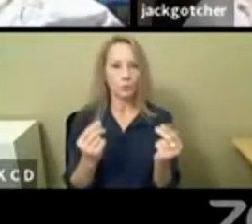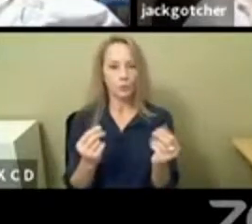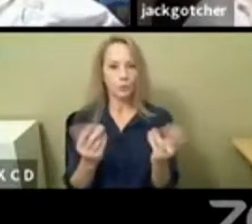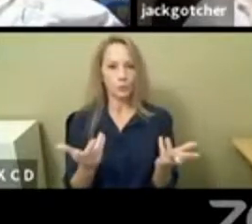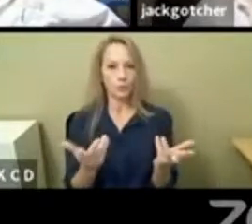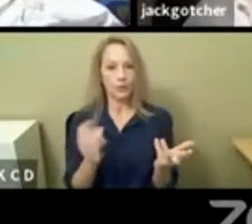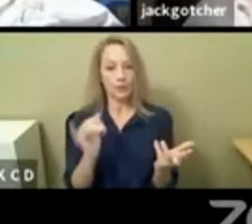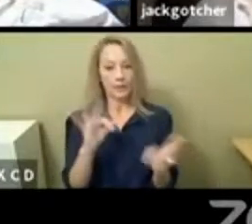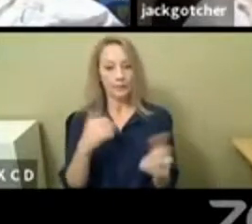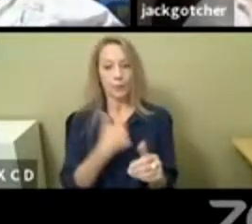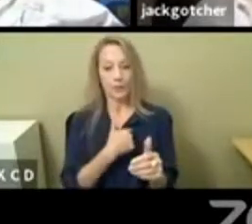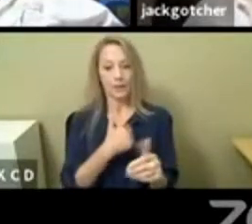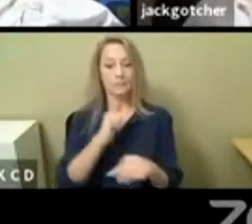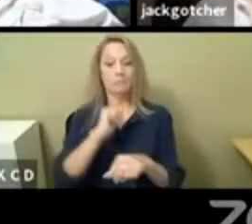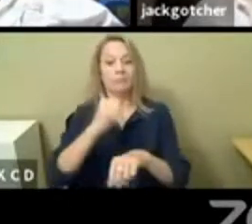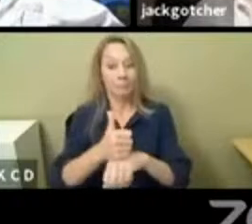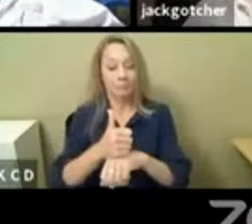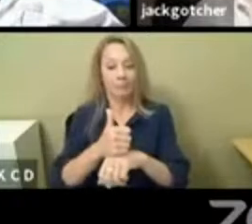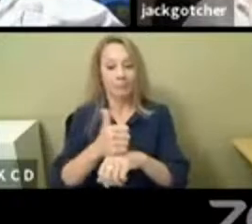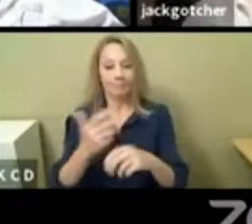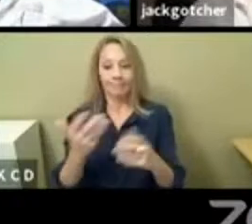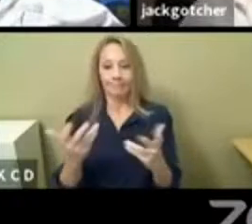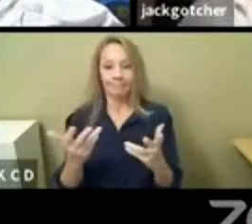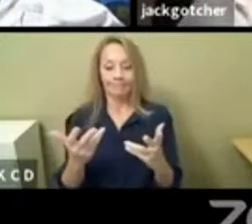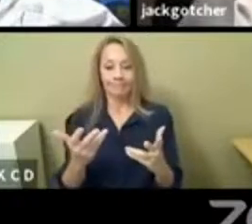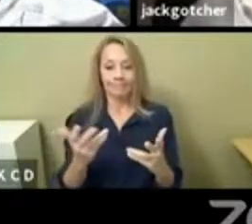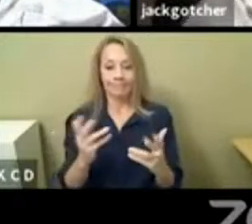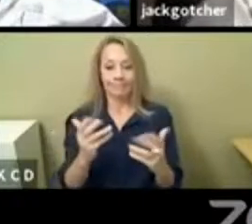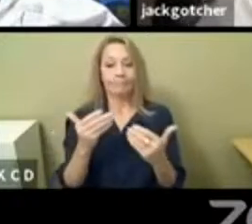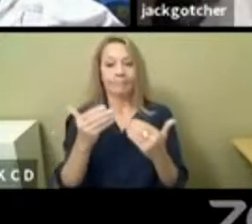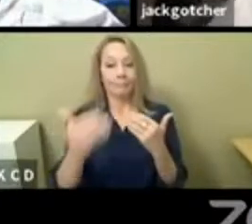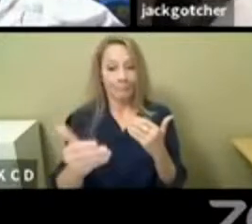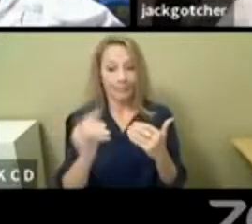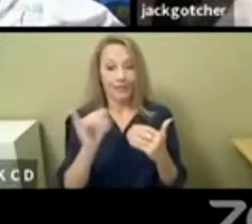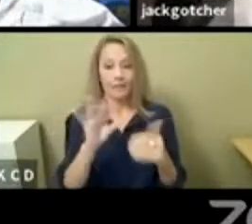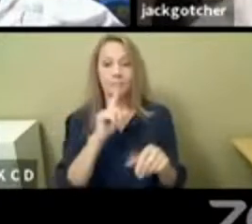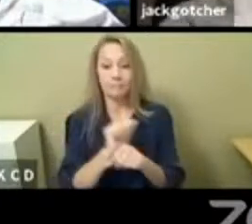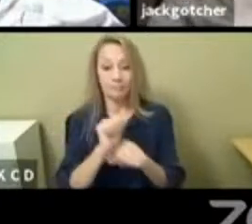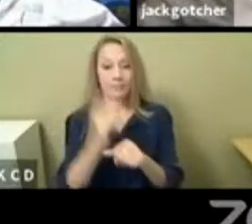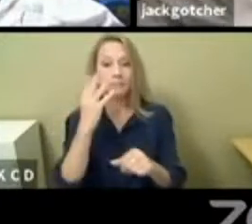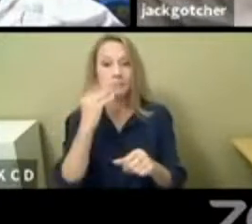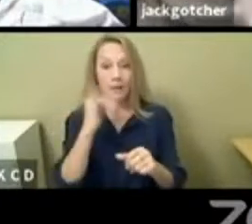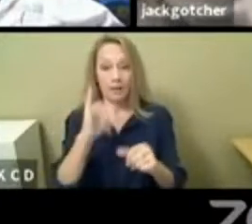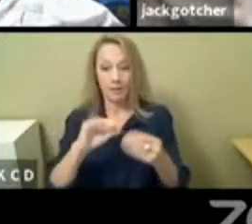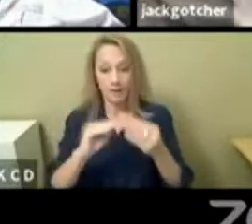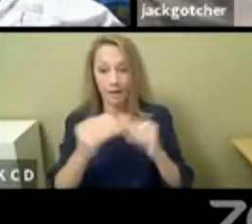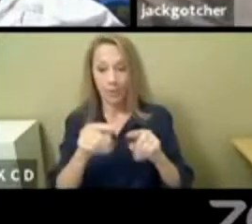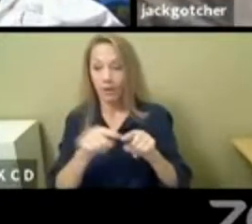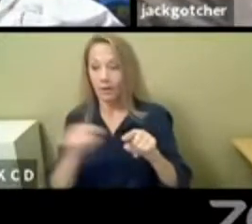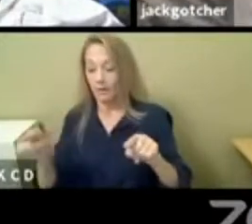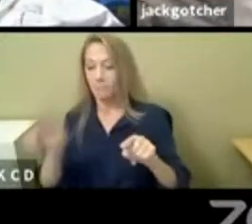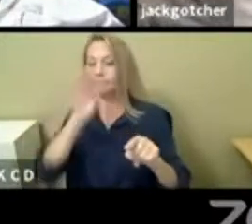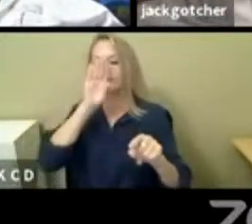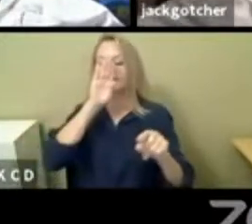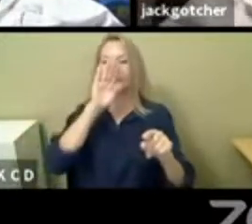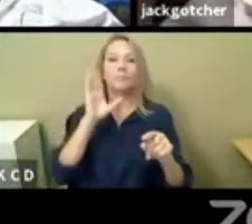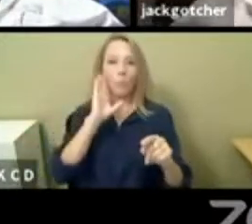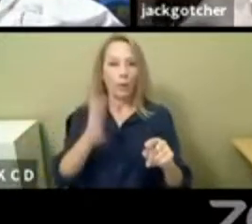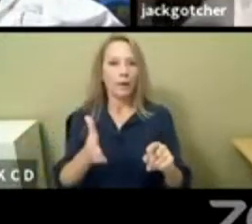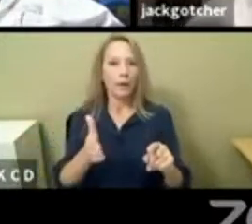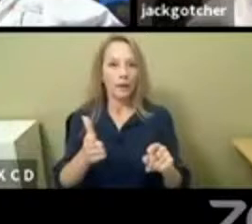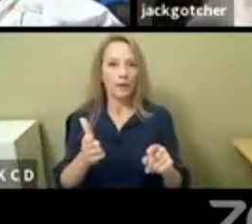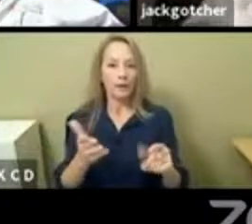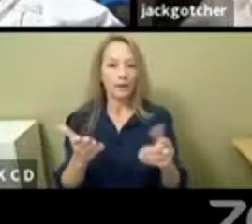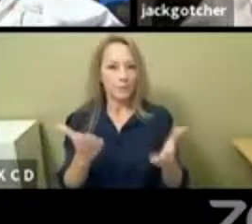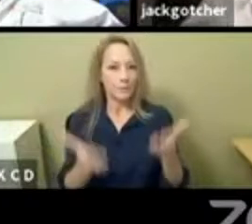I don't know if it's failure, but I don't know, to not be true to what we've set. If you